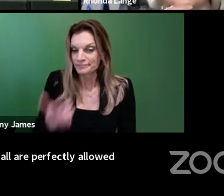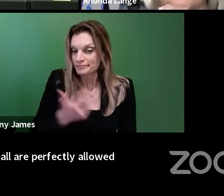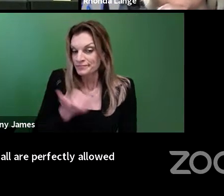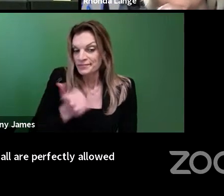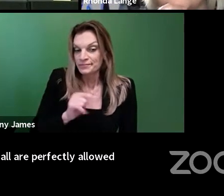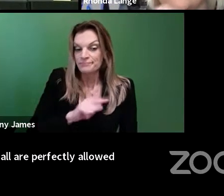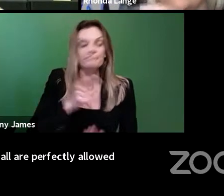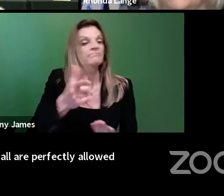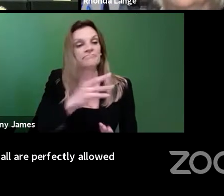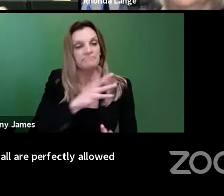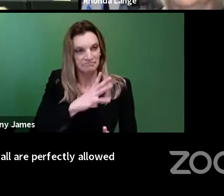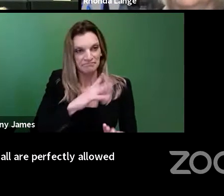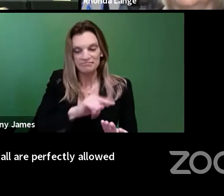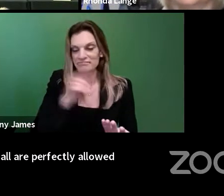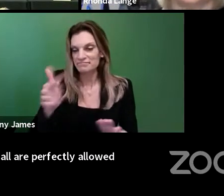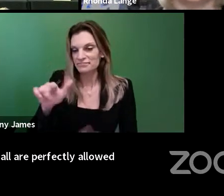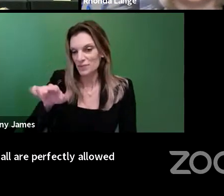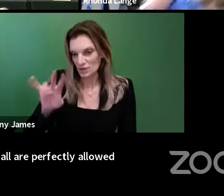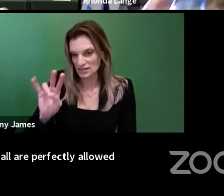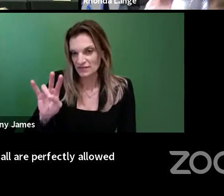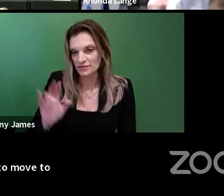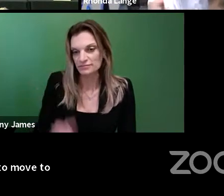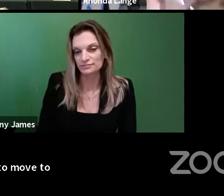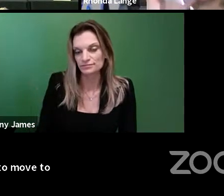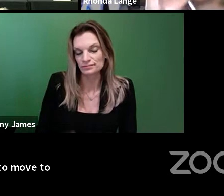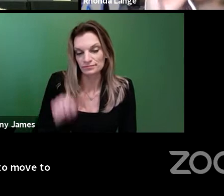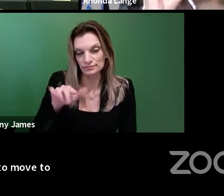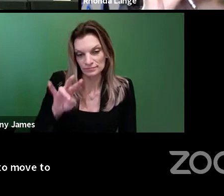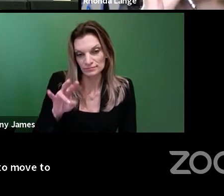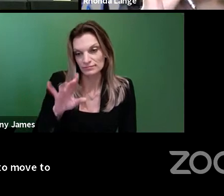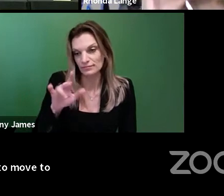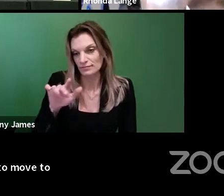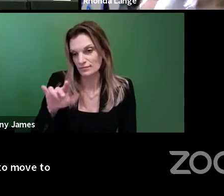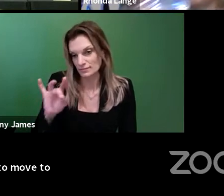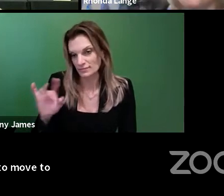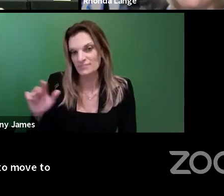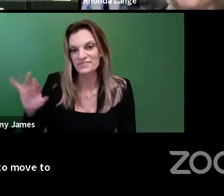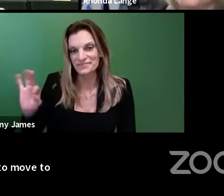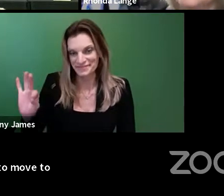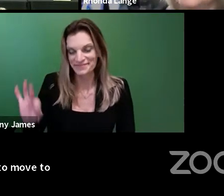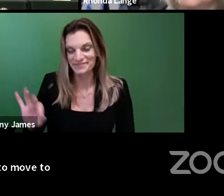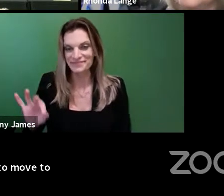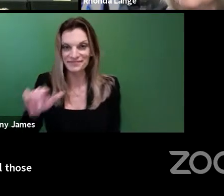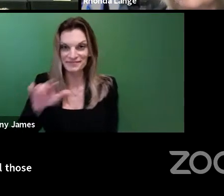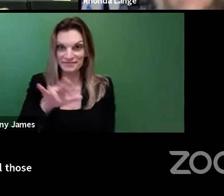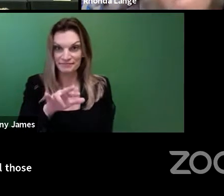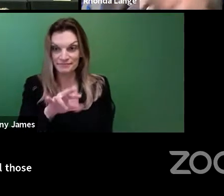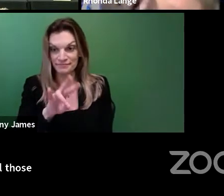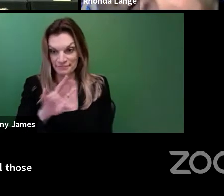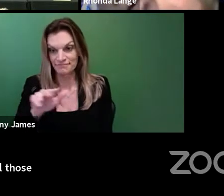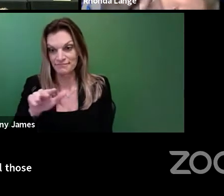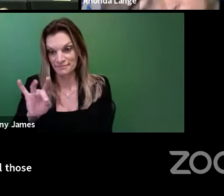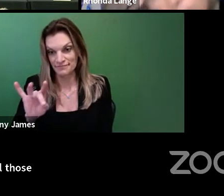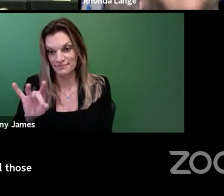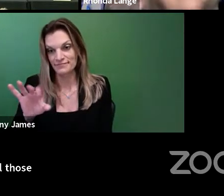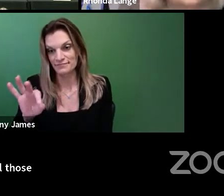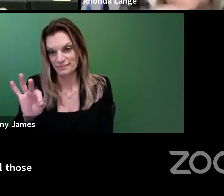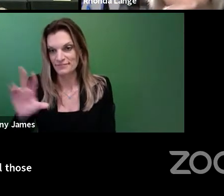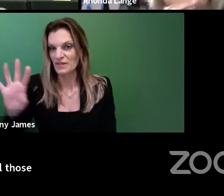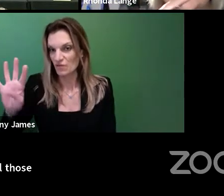to 37. I'm going to call, though, 37, 38, and 39. 37, 38, 39, and